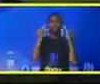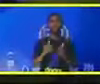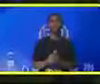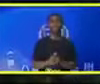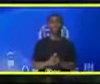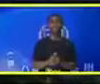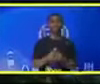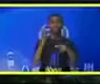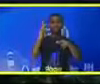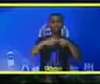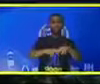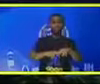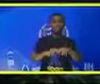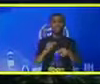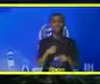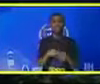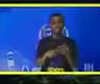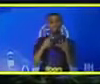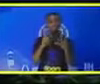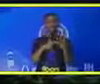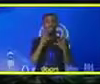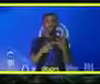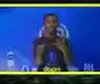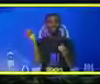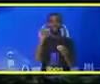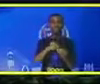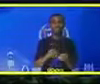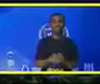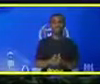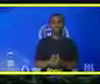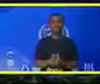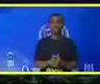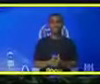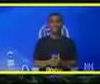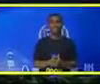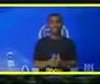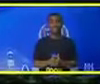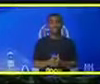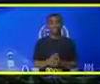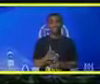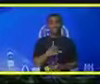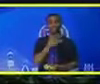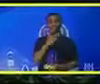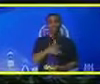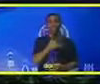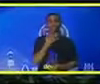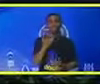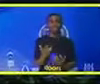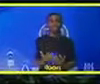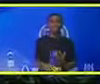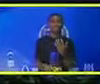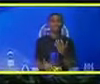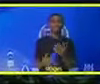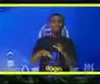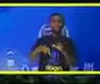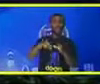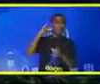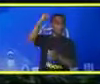Please sit down. Let me give you the fourth one. I sense a strong anointing stirring up in this place right now.